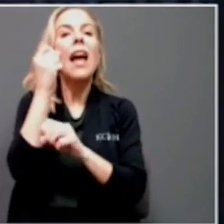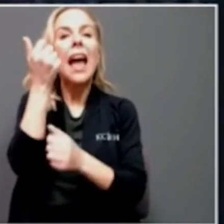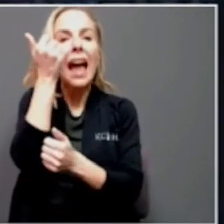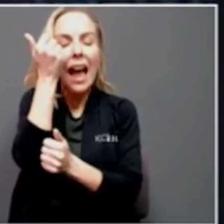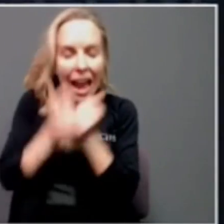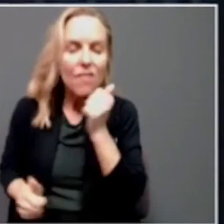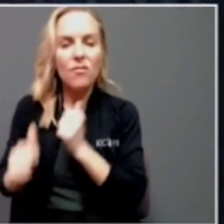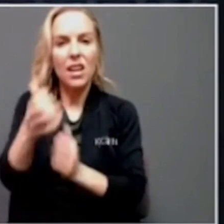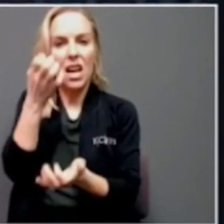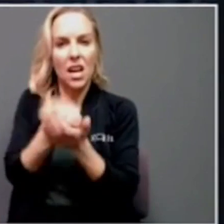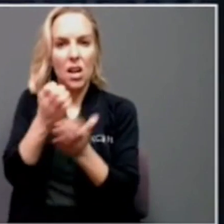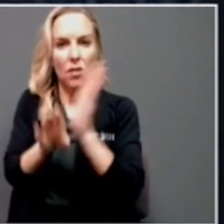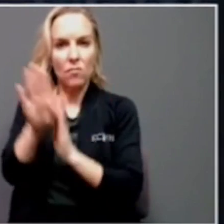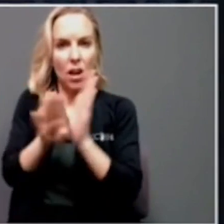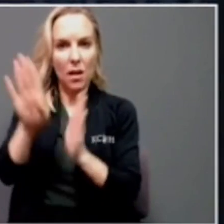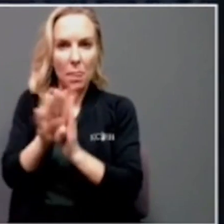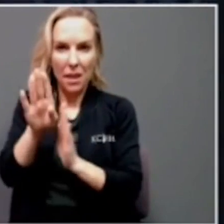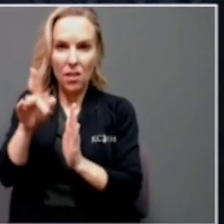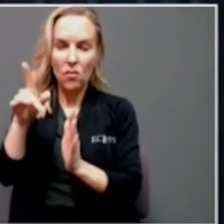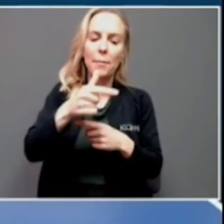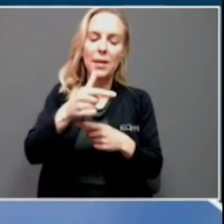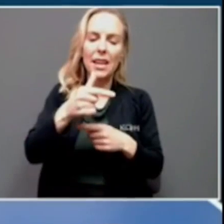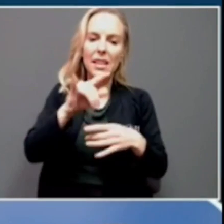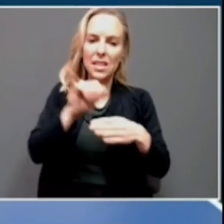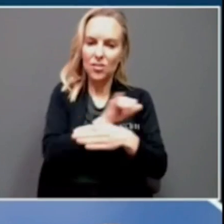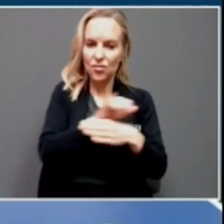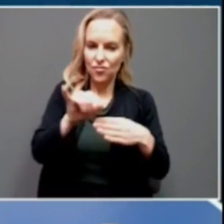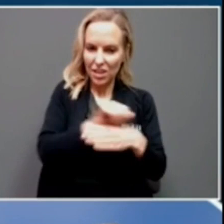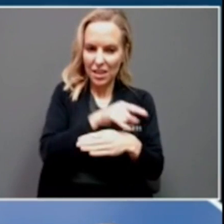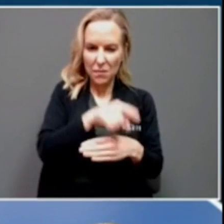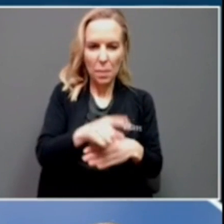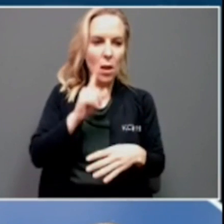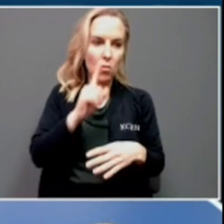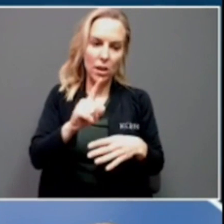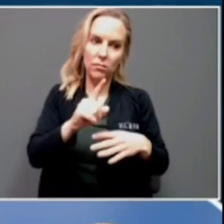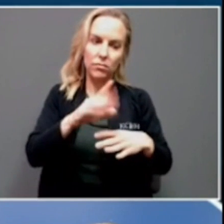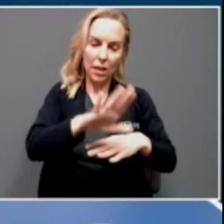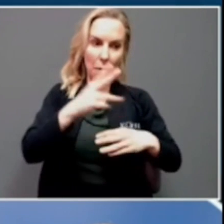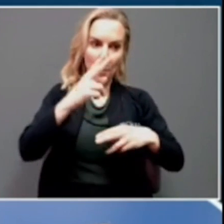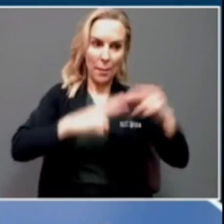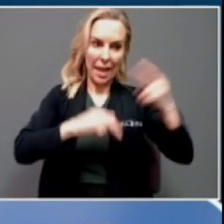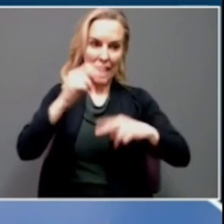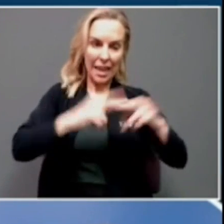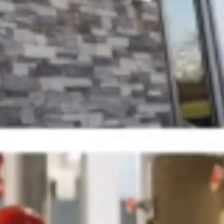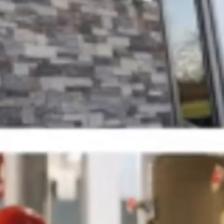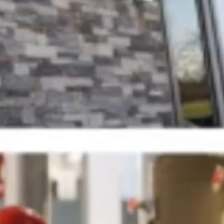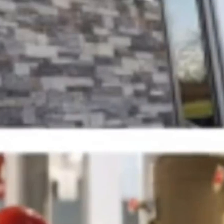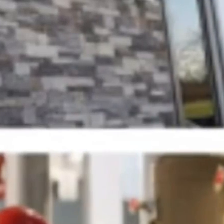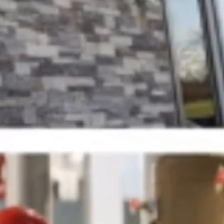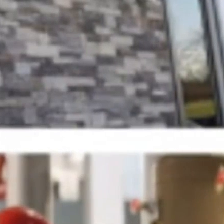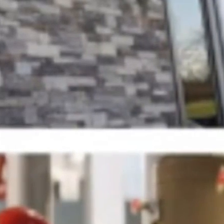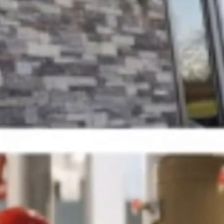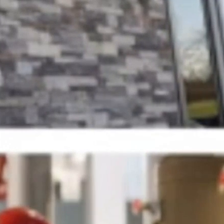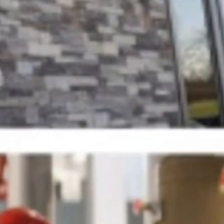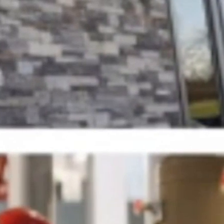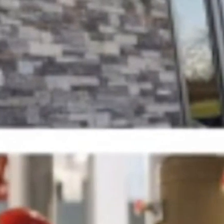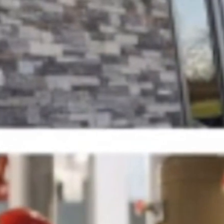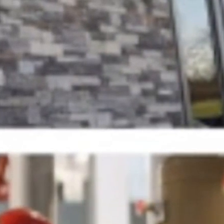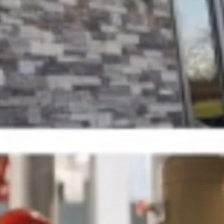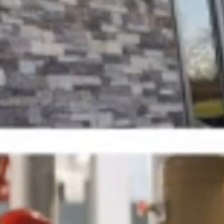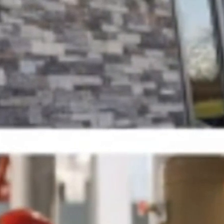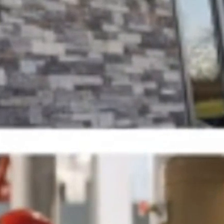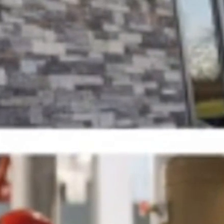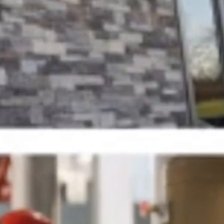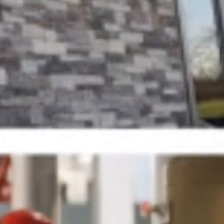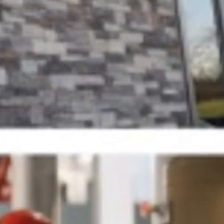saying 6,000 jobs have been created so far this year, and two groundbreaking ceremonies took place earlier in the day, including in